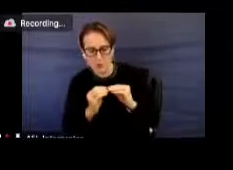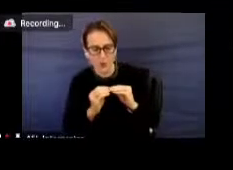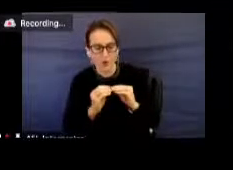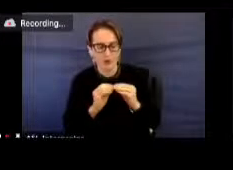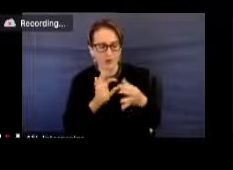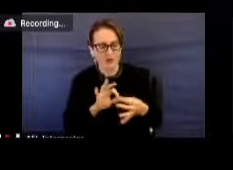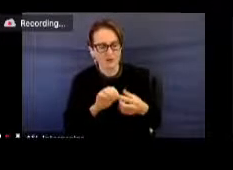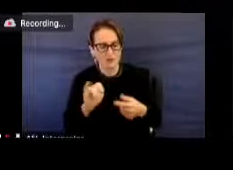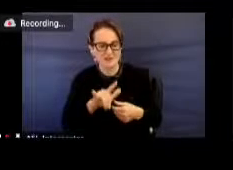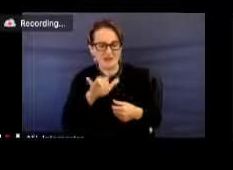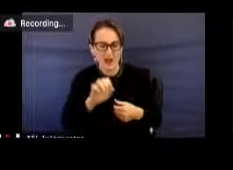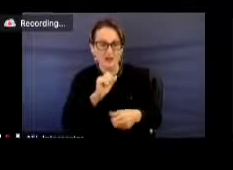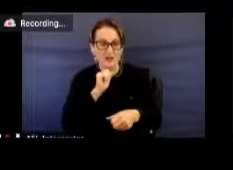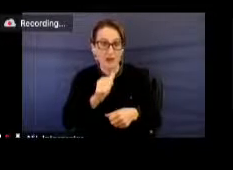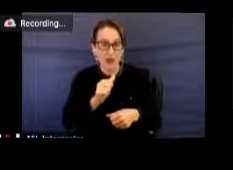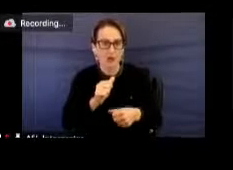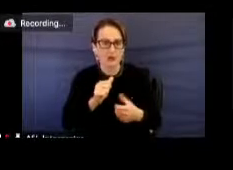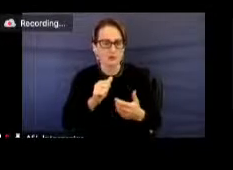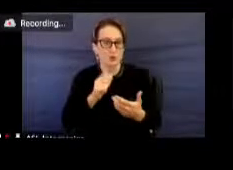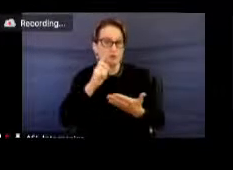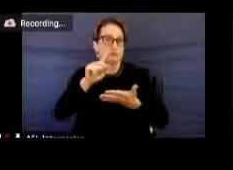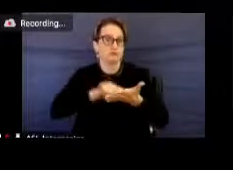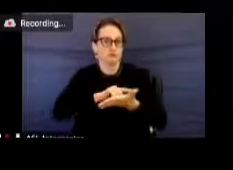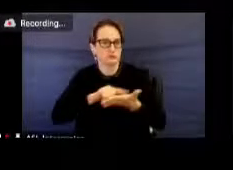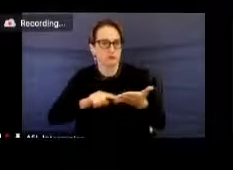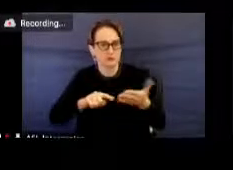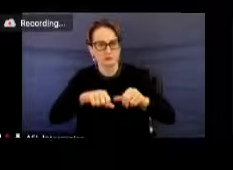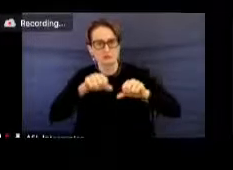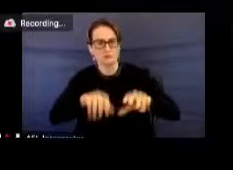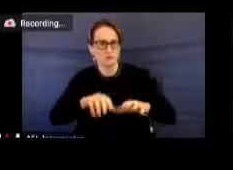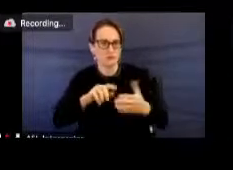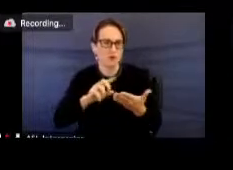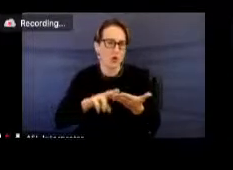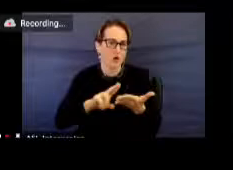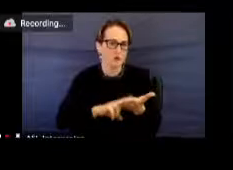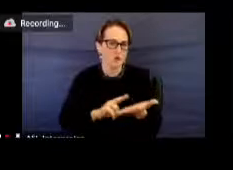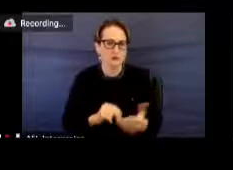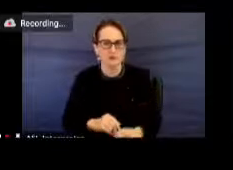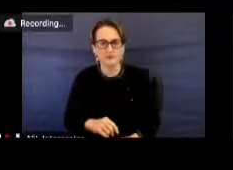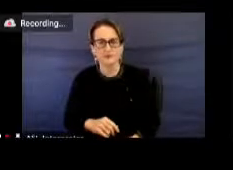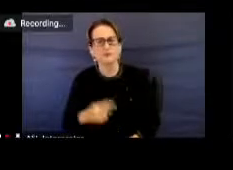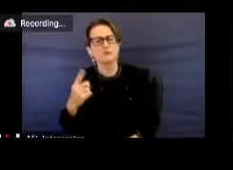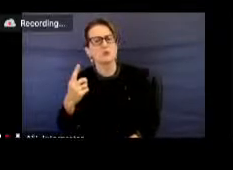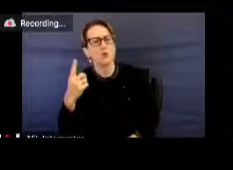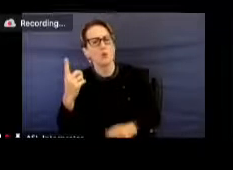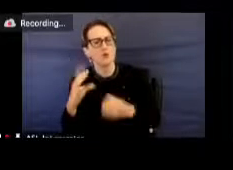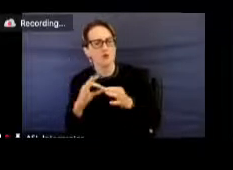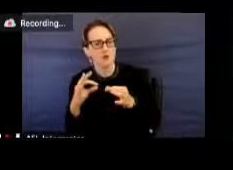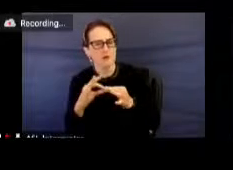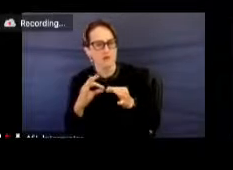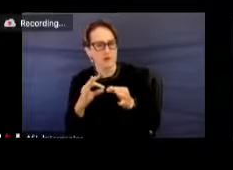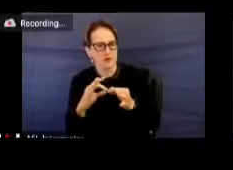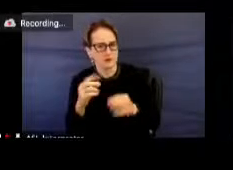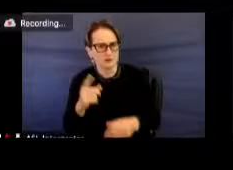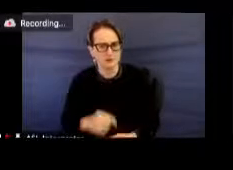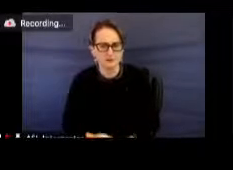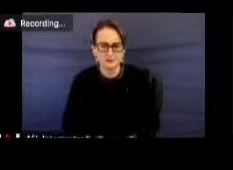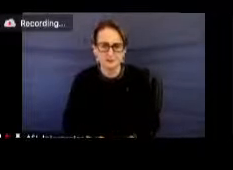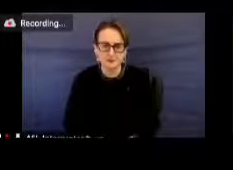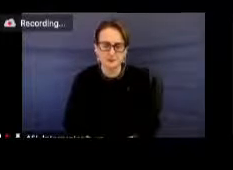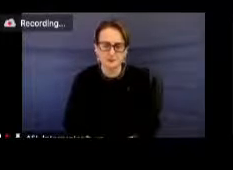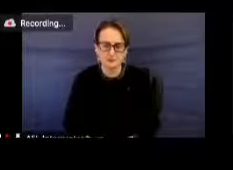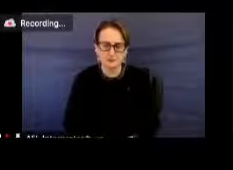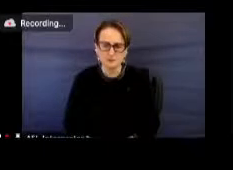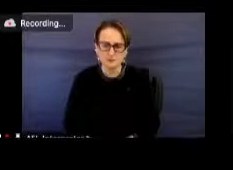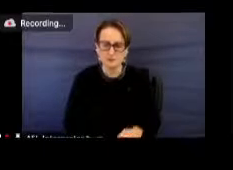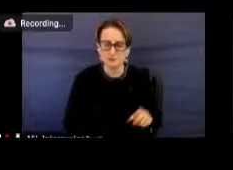real substance. Mr. Trinkle? Well, just a comment on that, I think one of the major concerns of